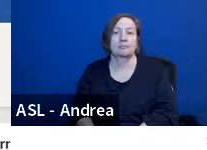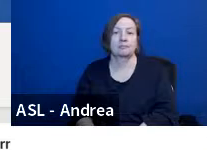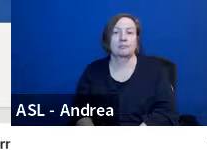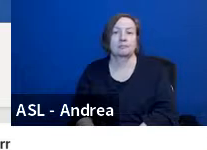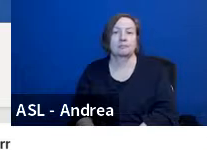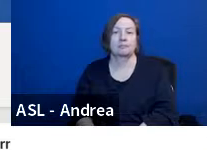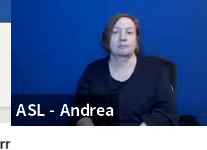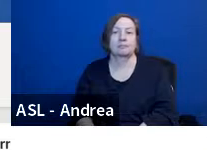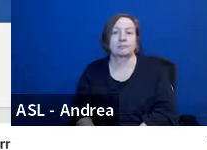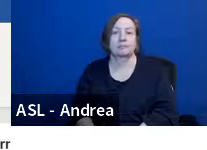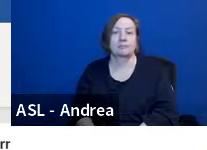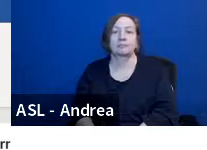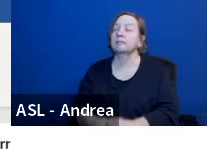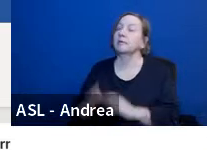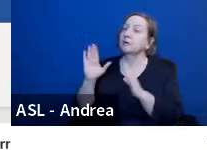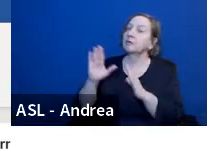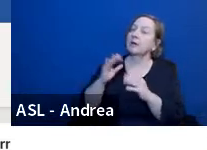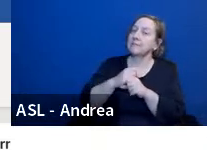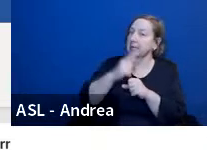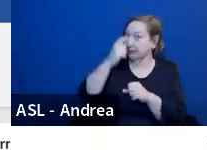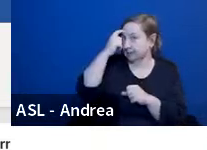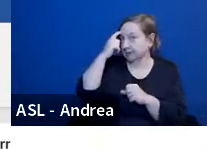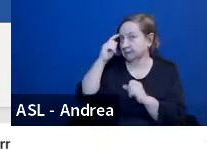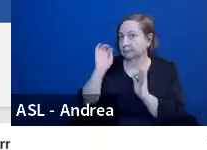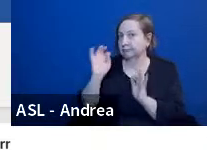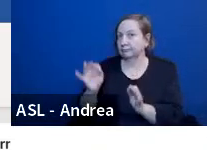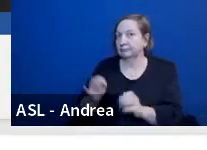Great. That makes a lot of sense.